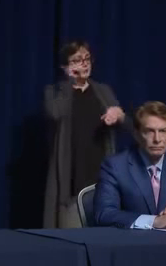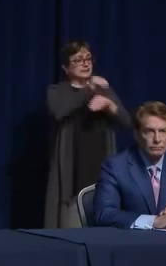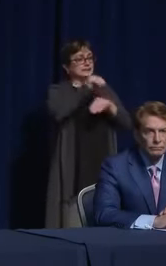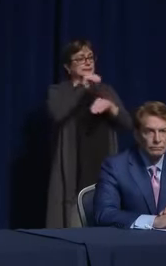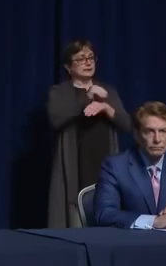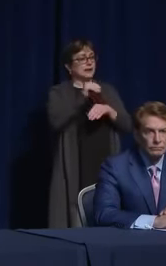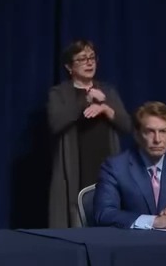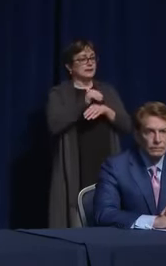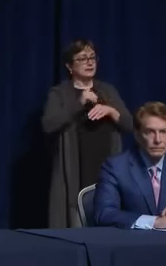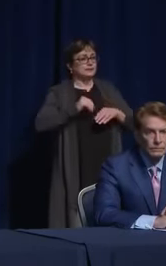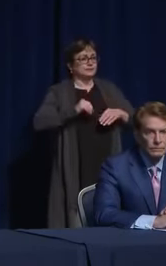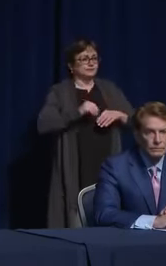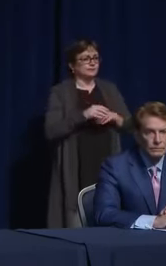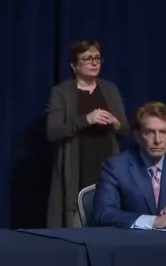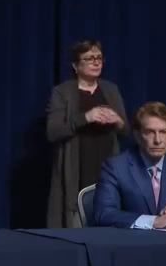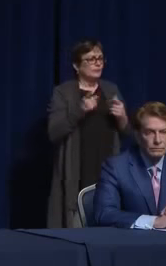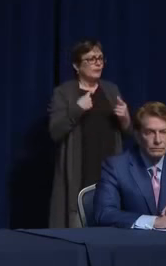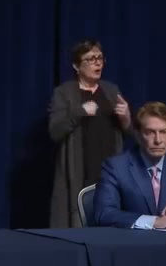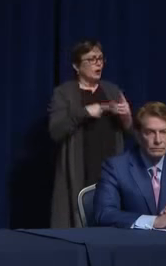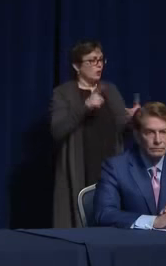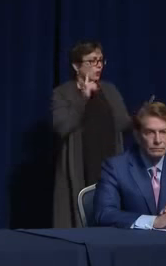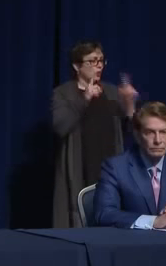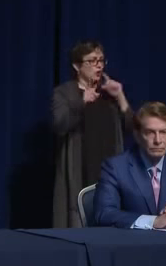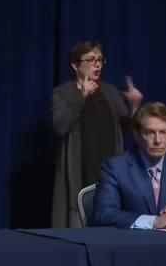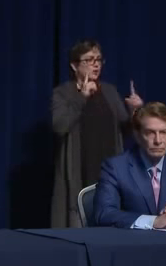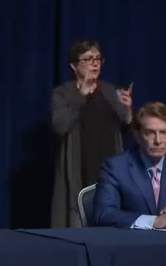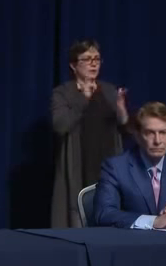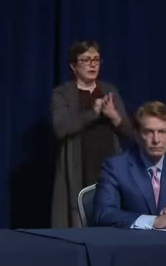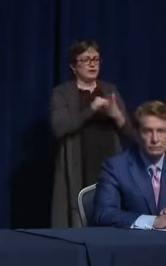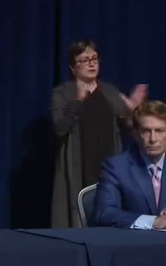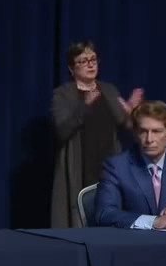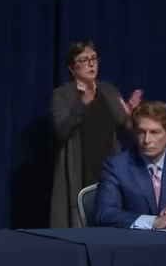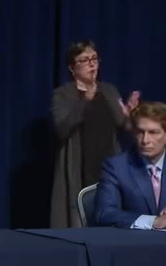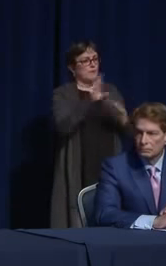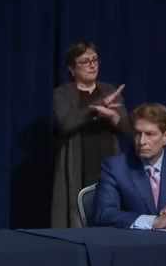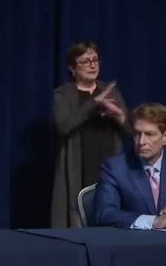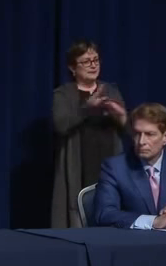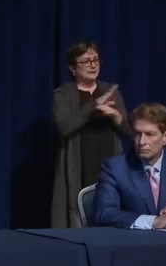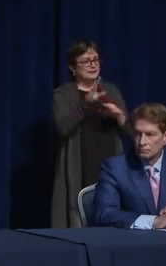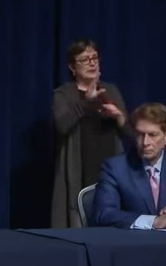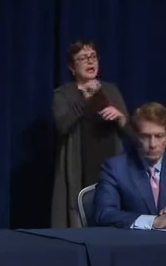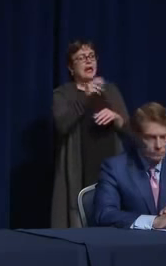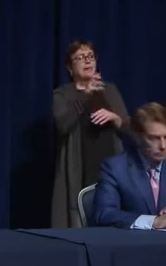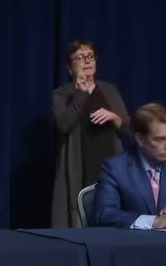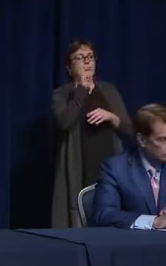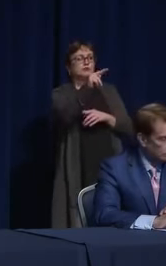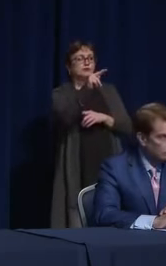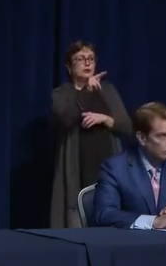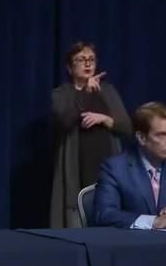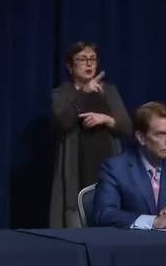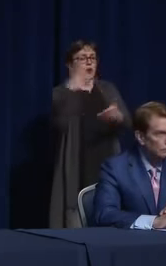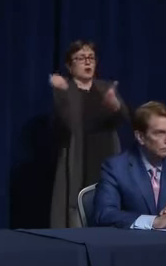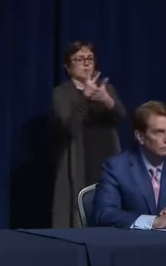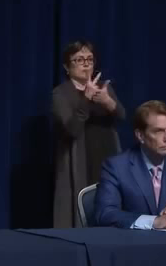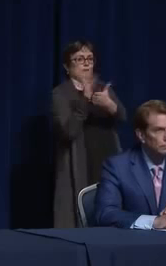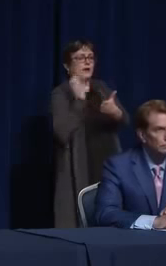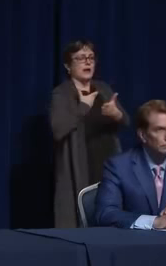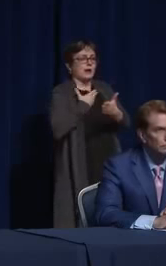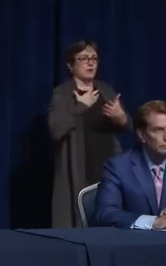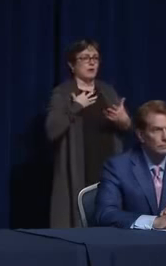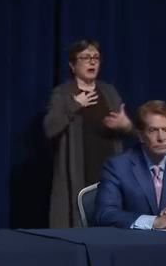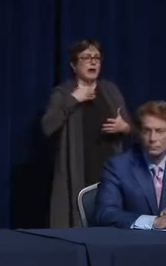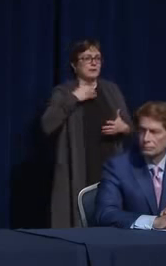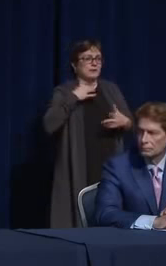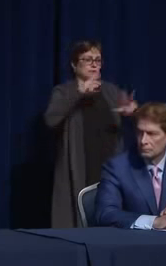that the Small Business Administration had approved our application for small businesses to apply for federal